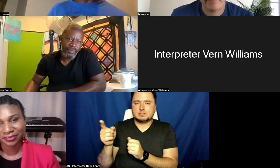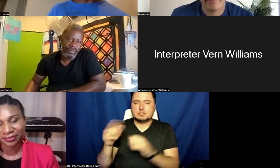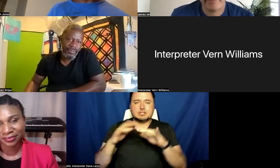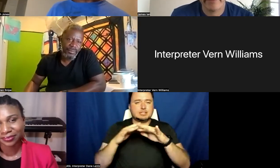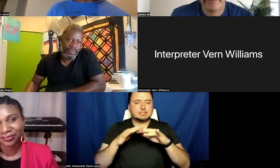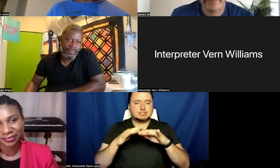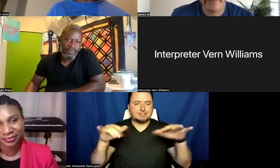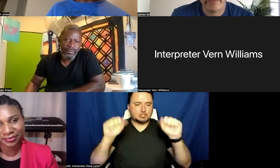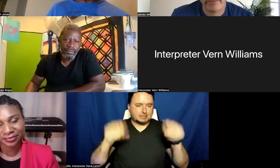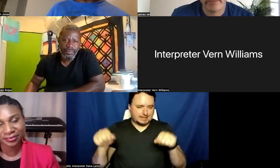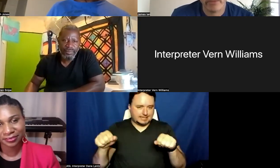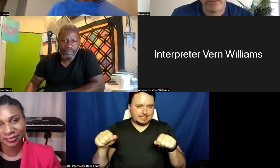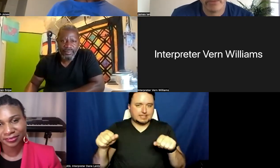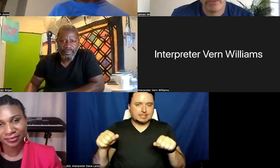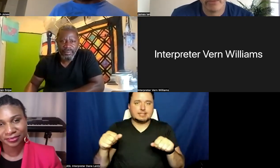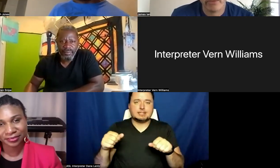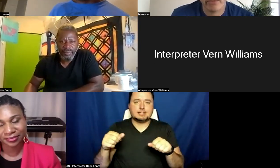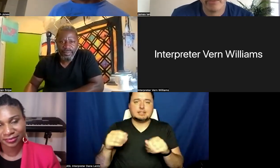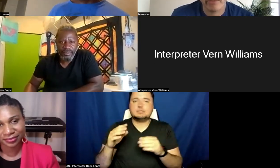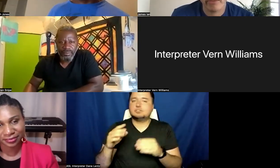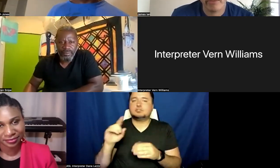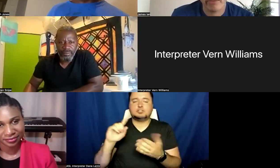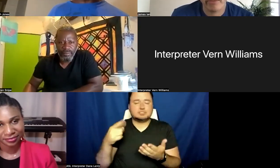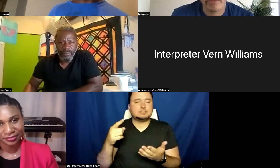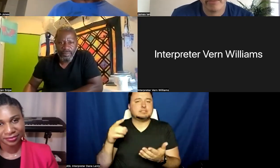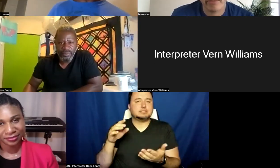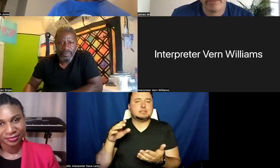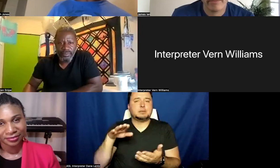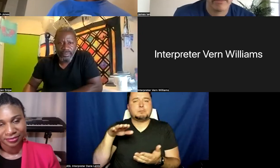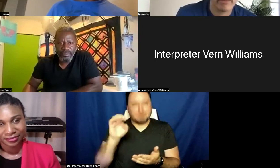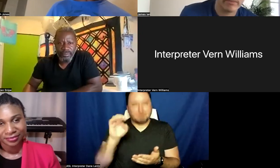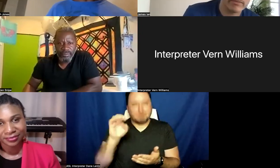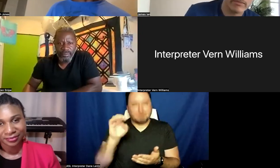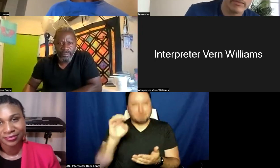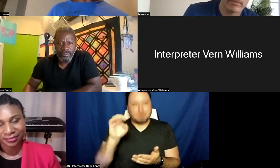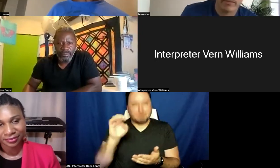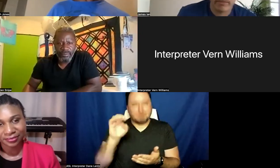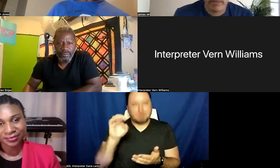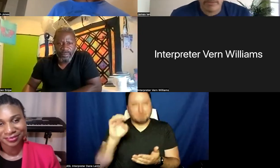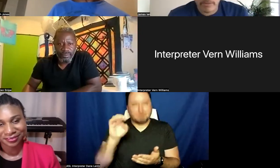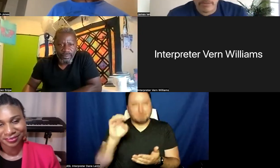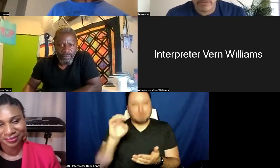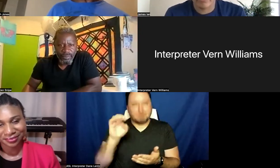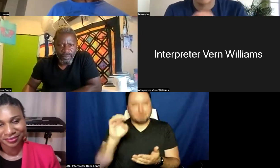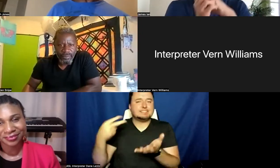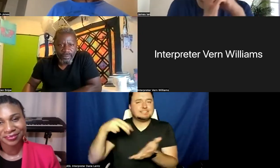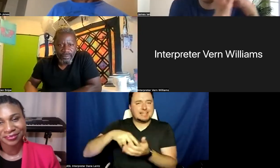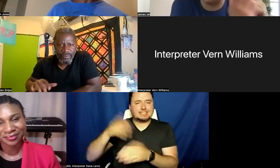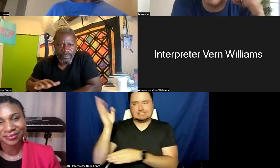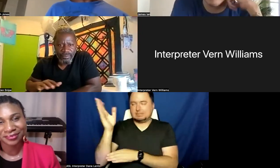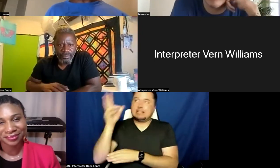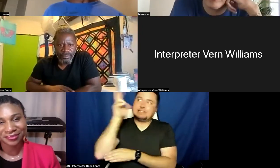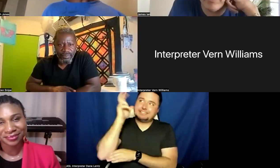to just get to the point where we can just be, so we can go to the club. So I can stand in the speaker and listen